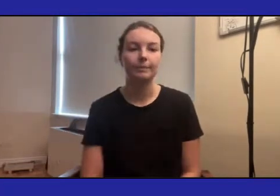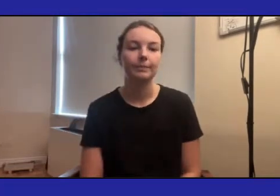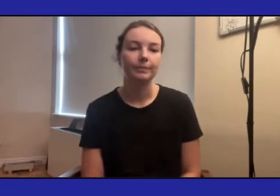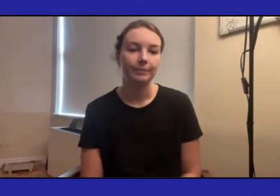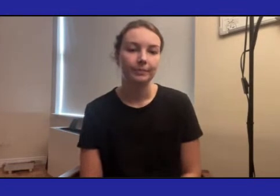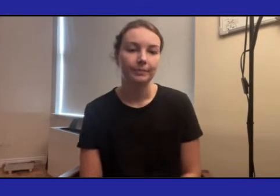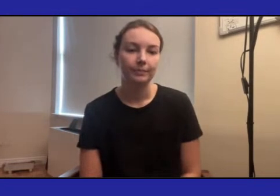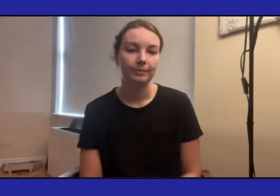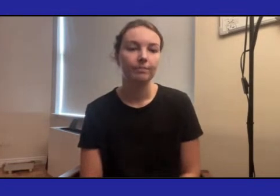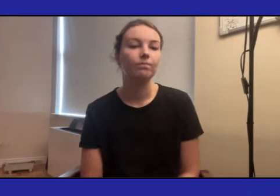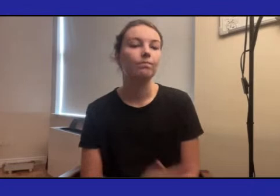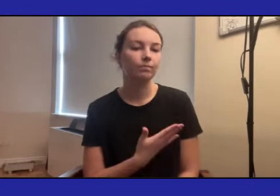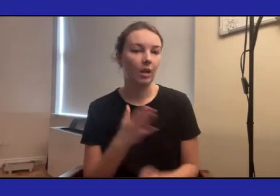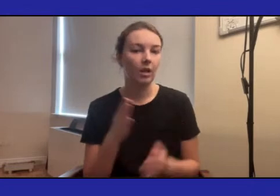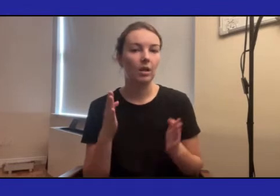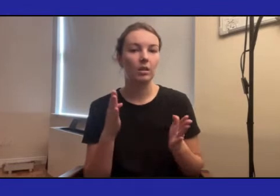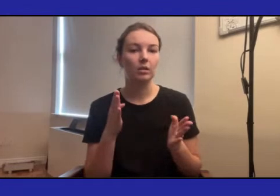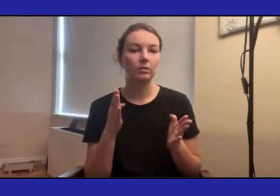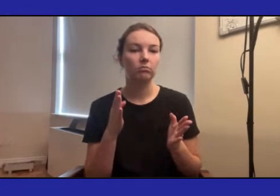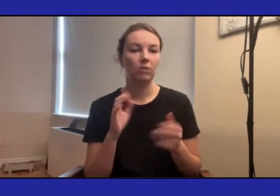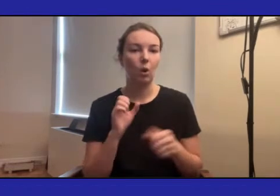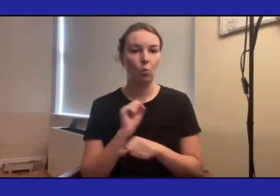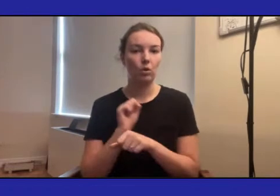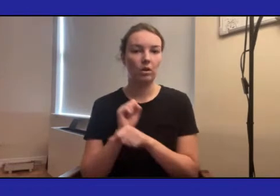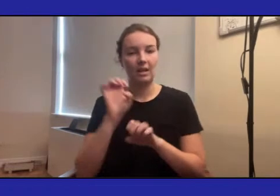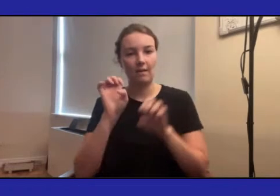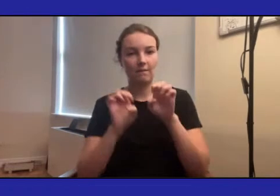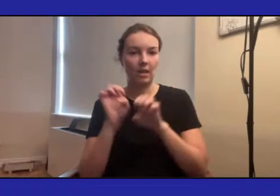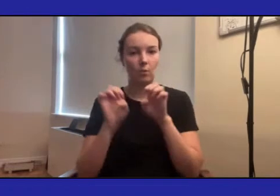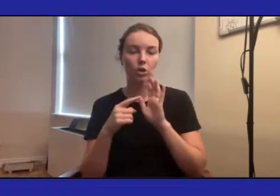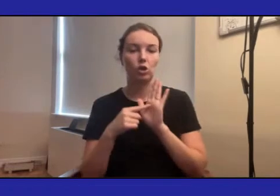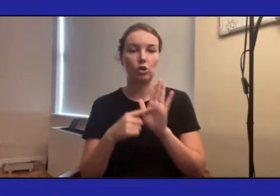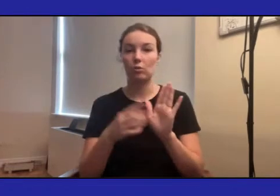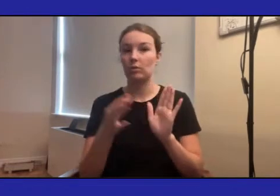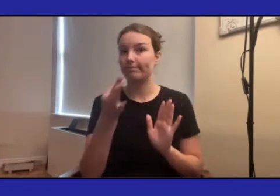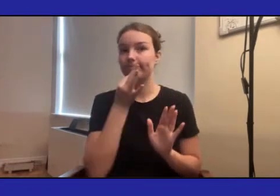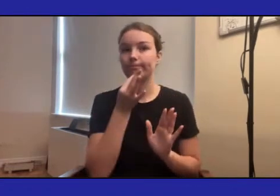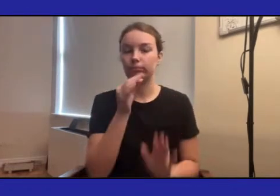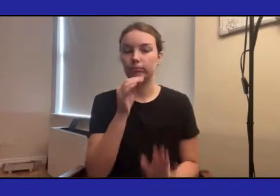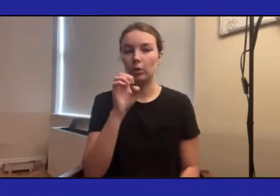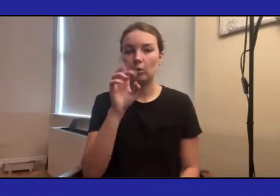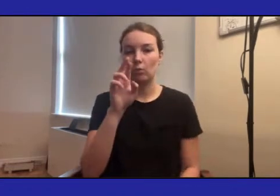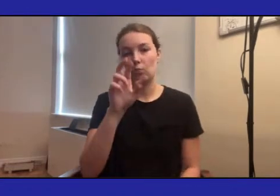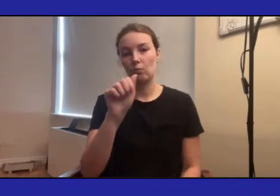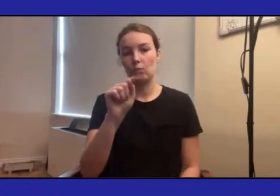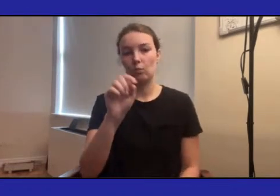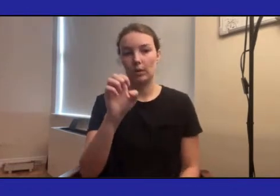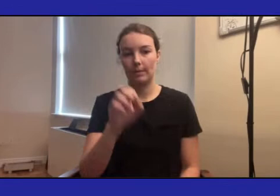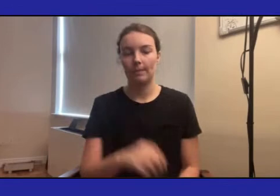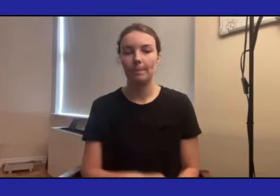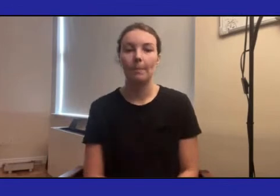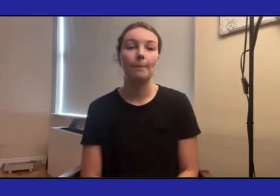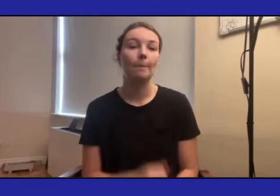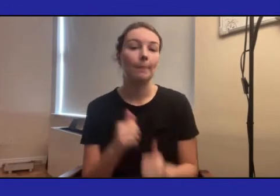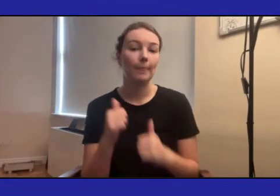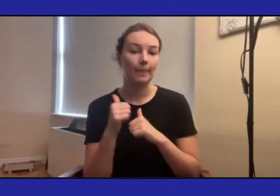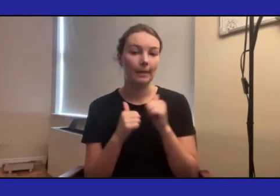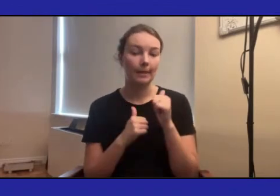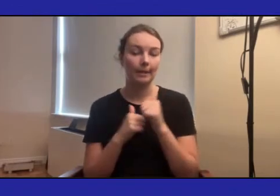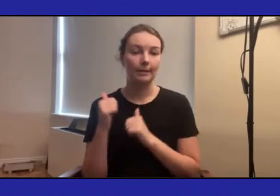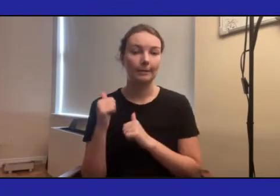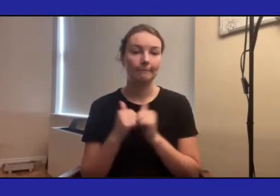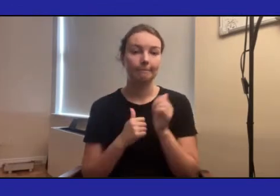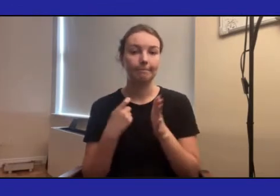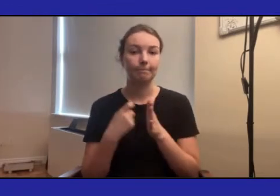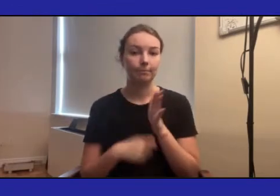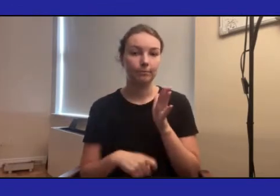evaluations, ultimately showing an excellent rating. In terms of the budget, again, construction costs is